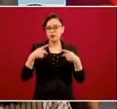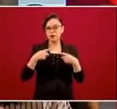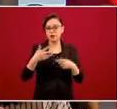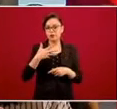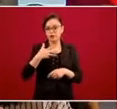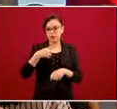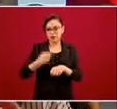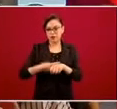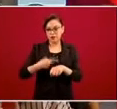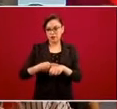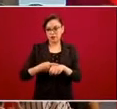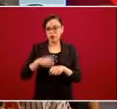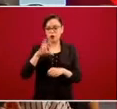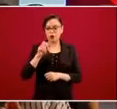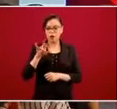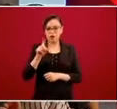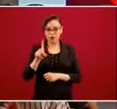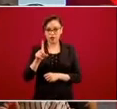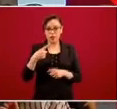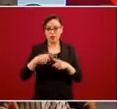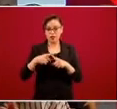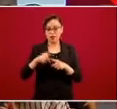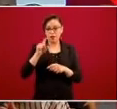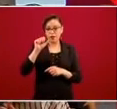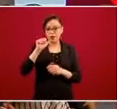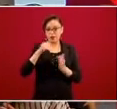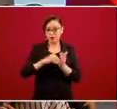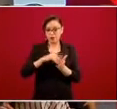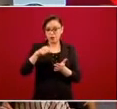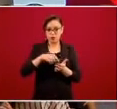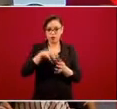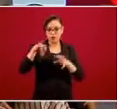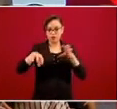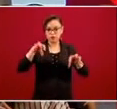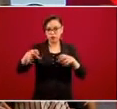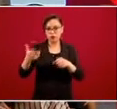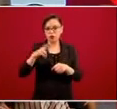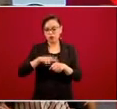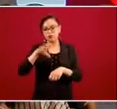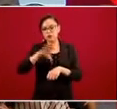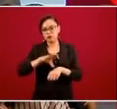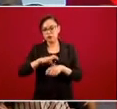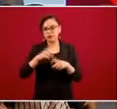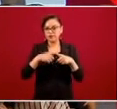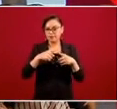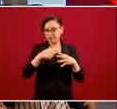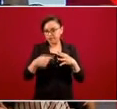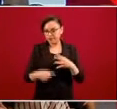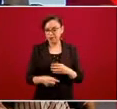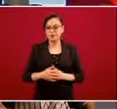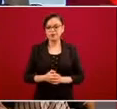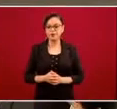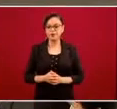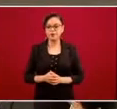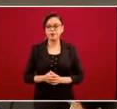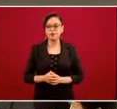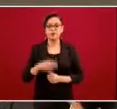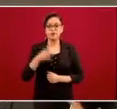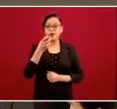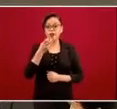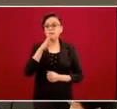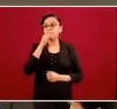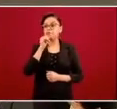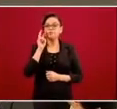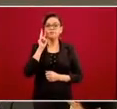number of COVID in the 26,000 units. Basically, the cases that we do not get to